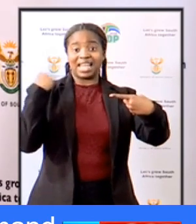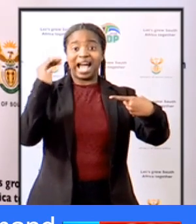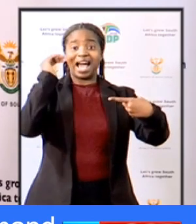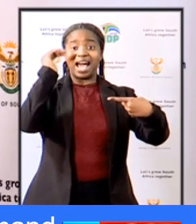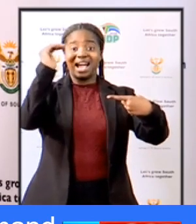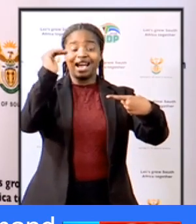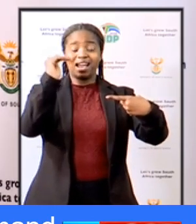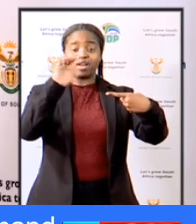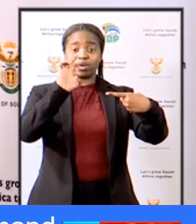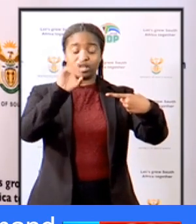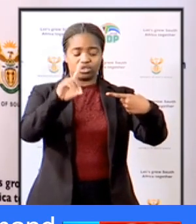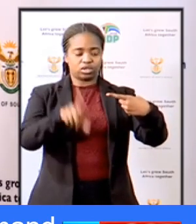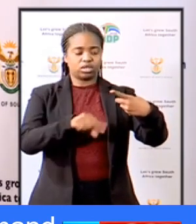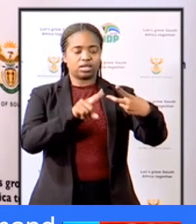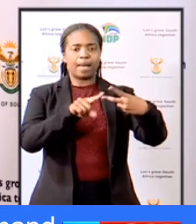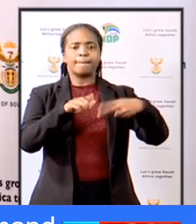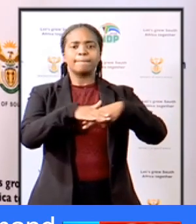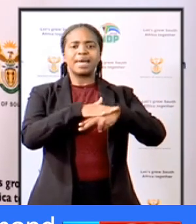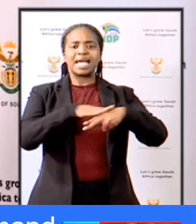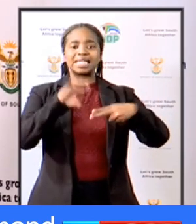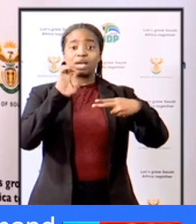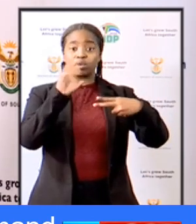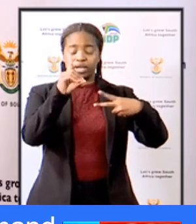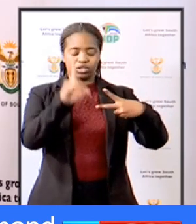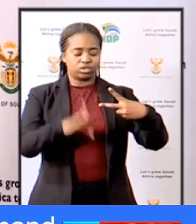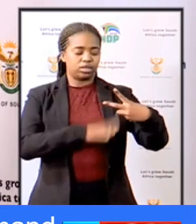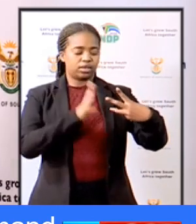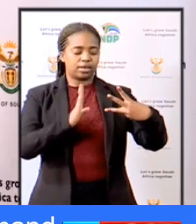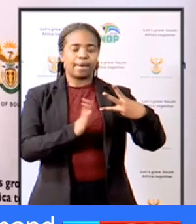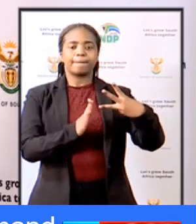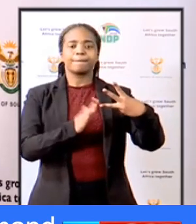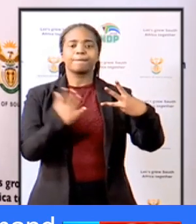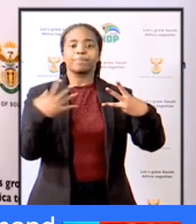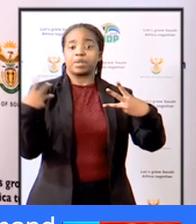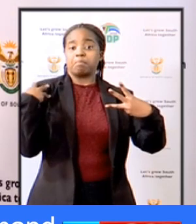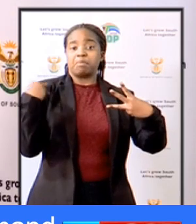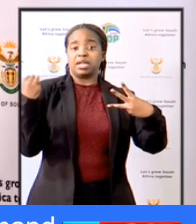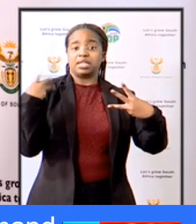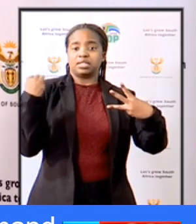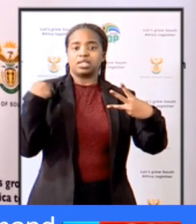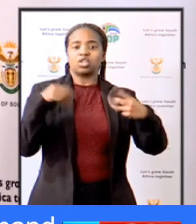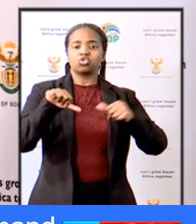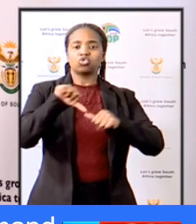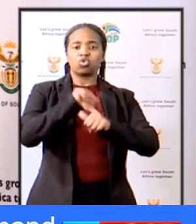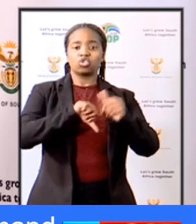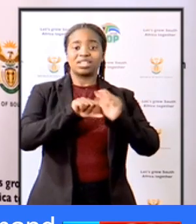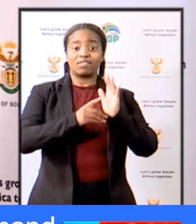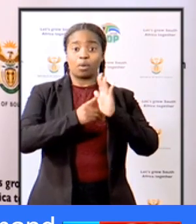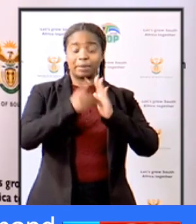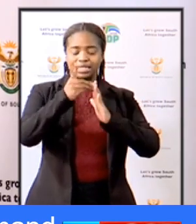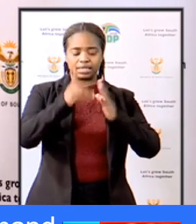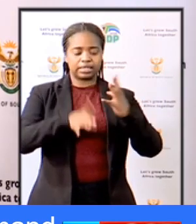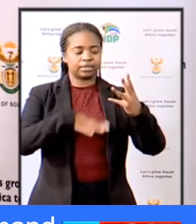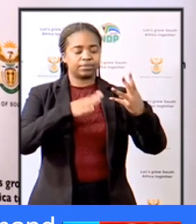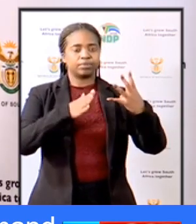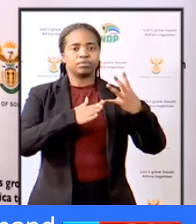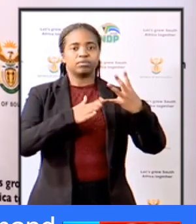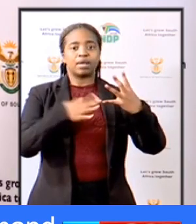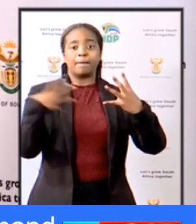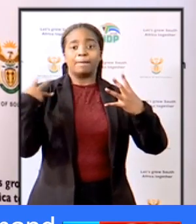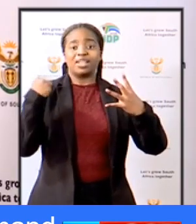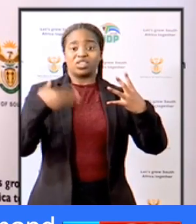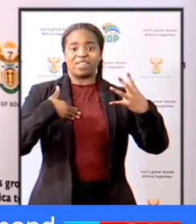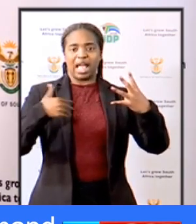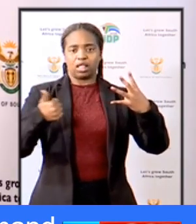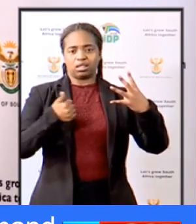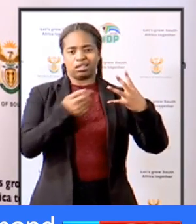education, ministers of basic education, ministers of social development, minister of health